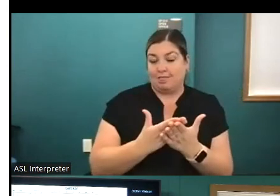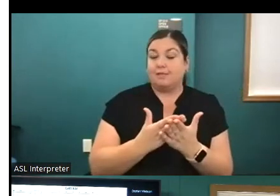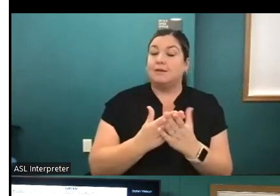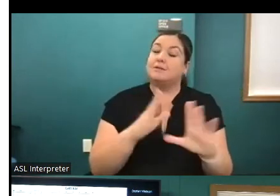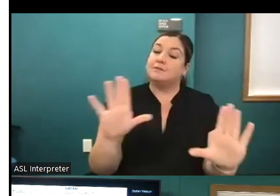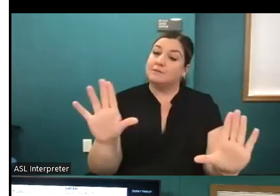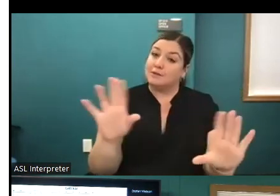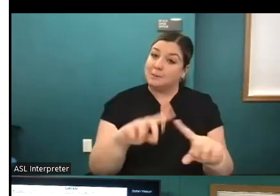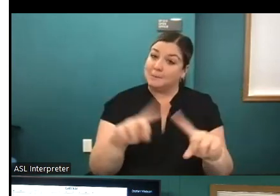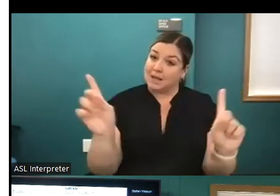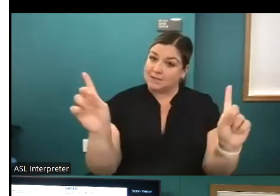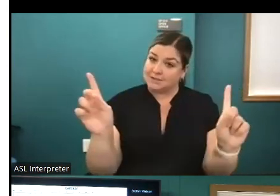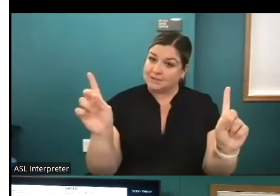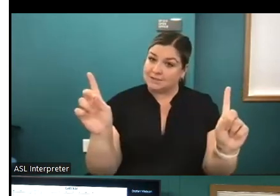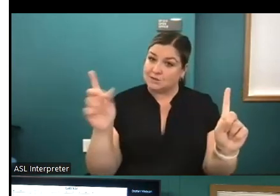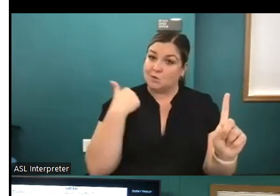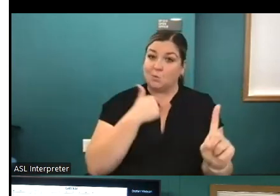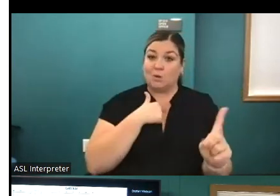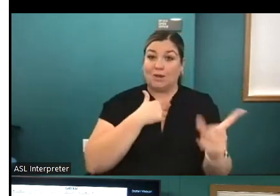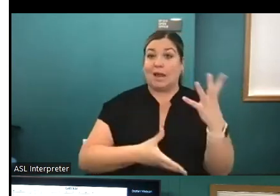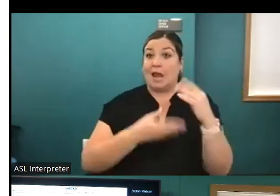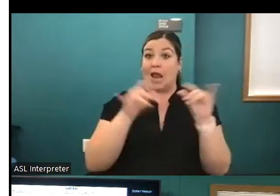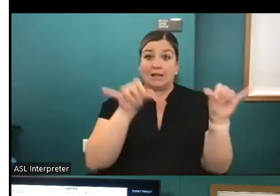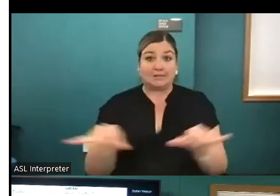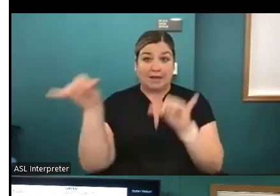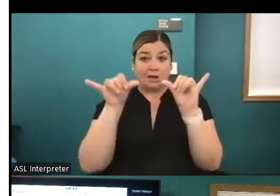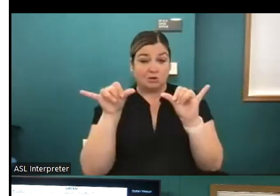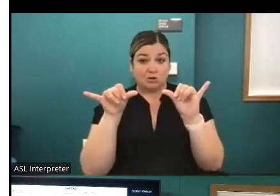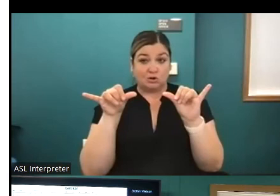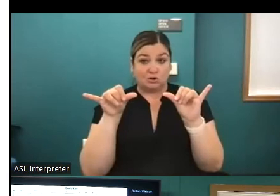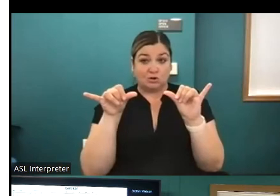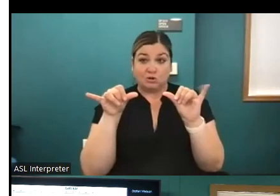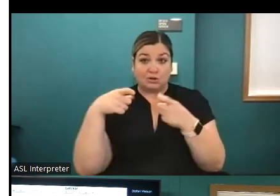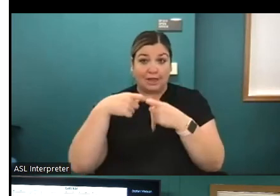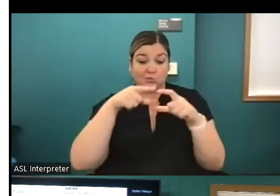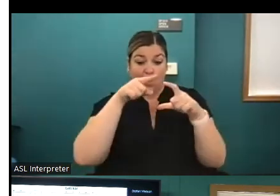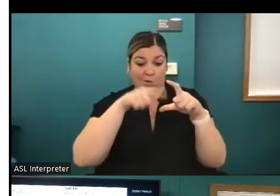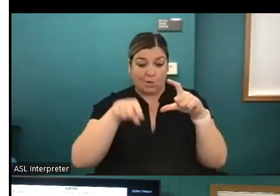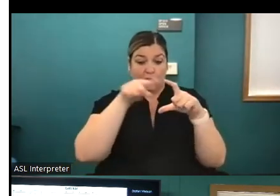However, we can put a standard electrode in there and still get great hearing preservation,